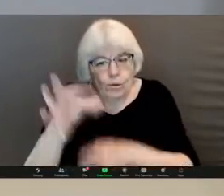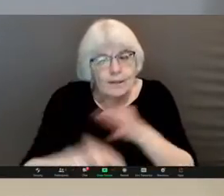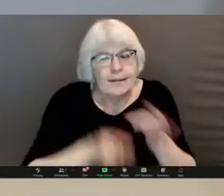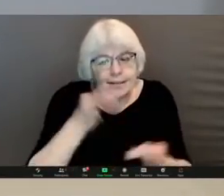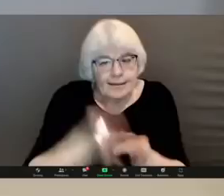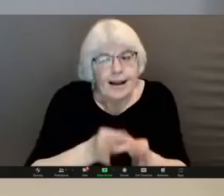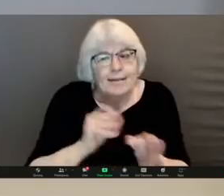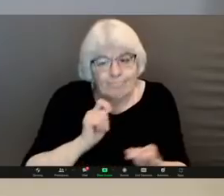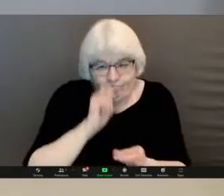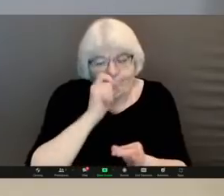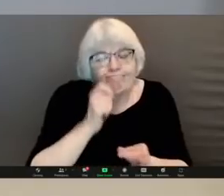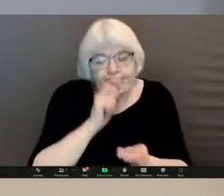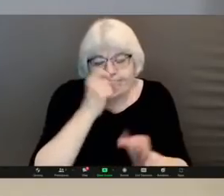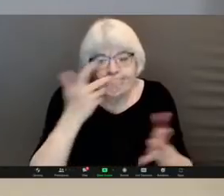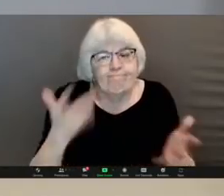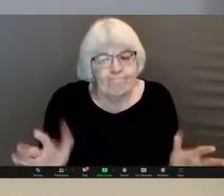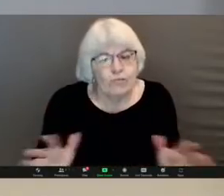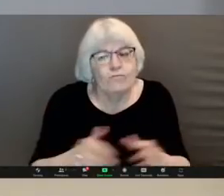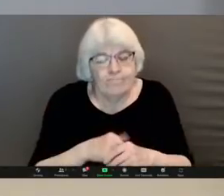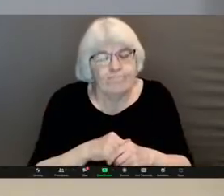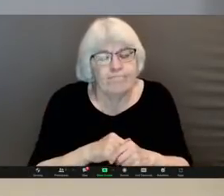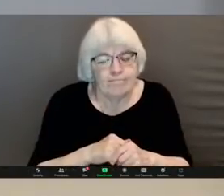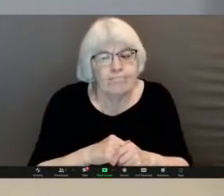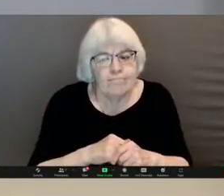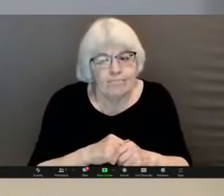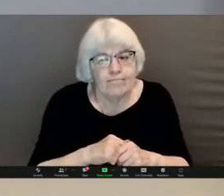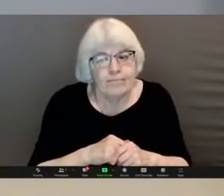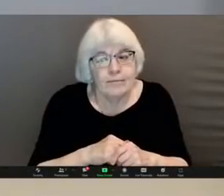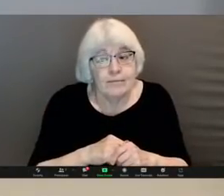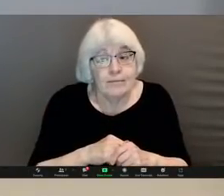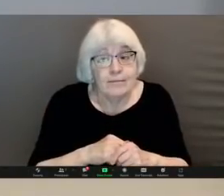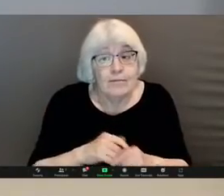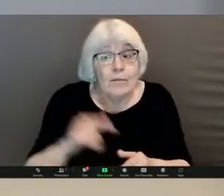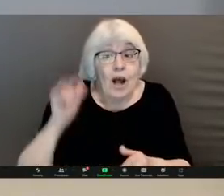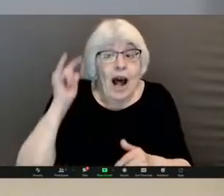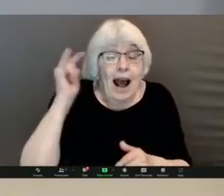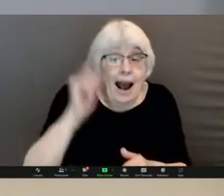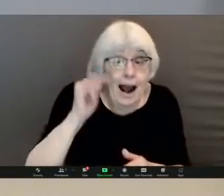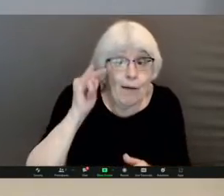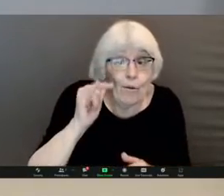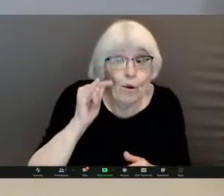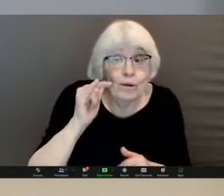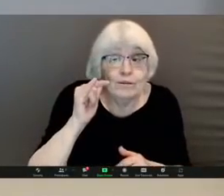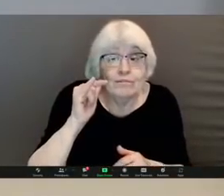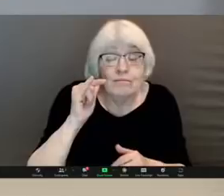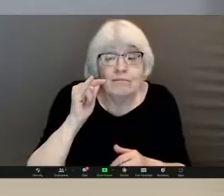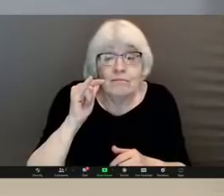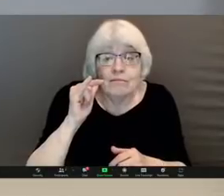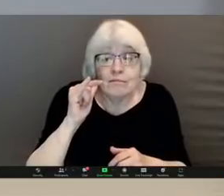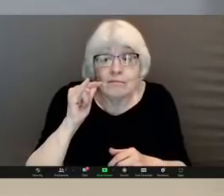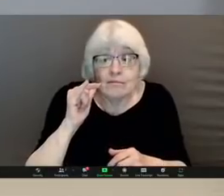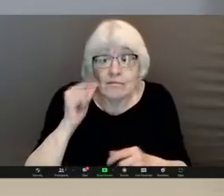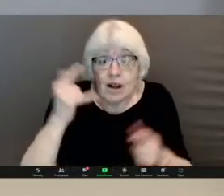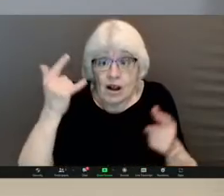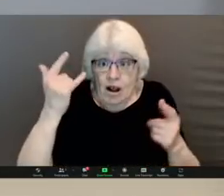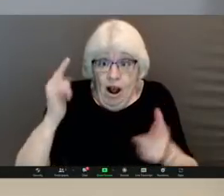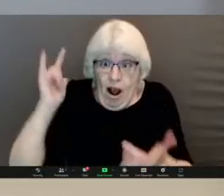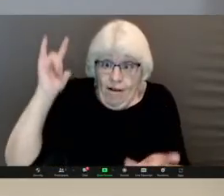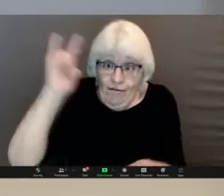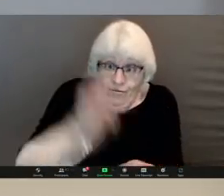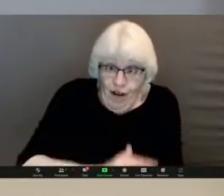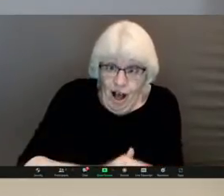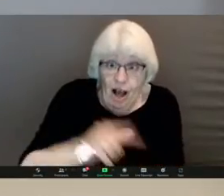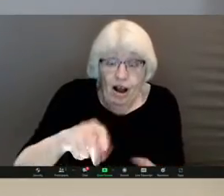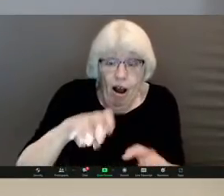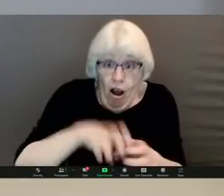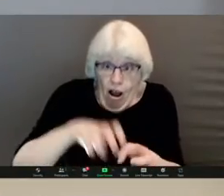the airport is there's people there for every flight. And at the bridge, they're there 24 hours a day. The